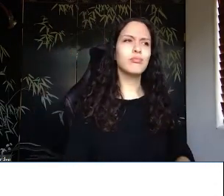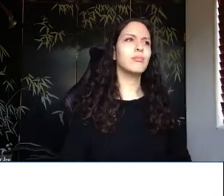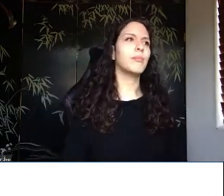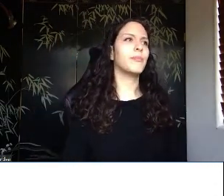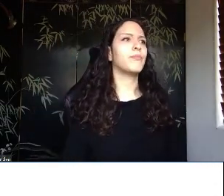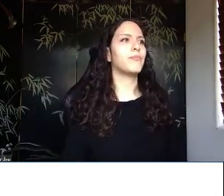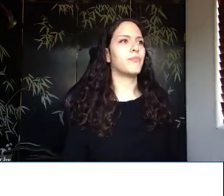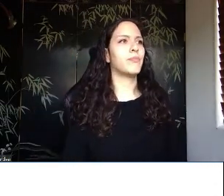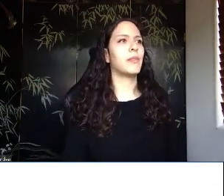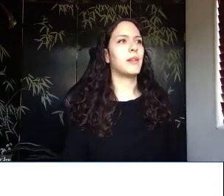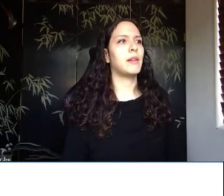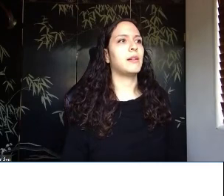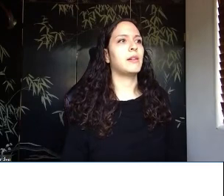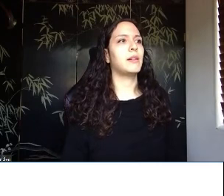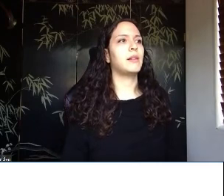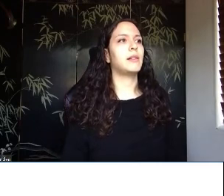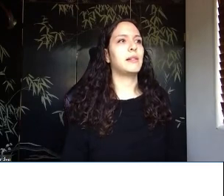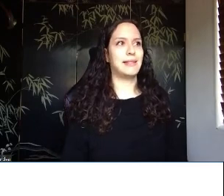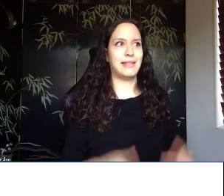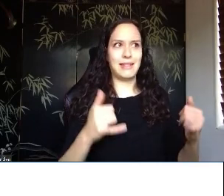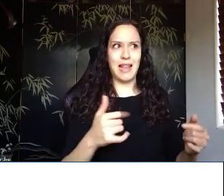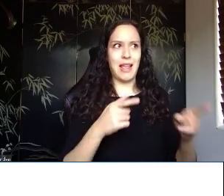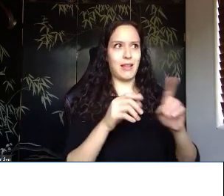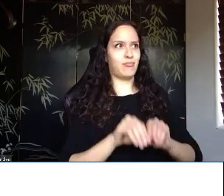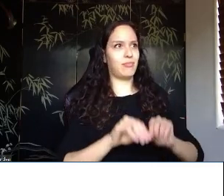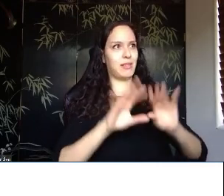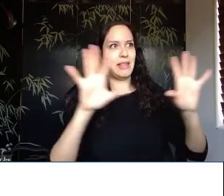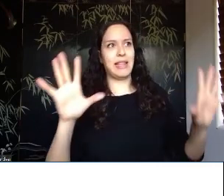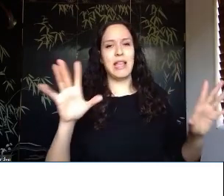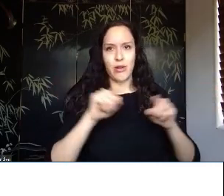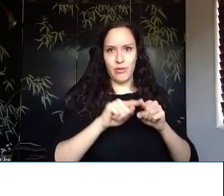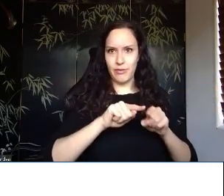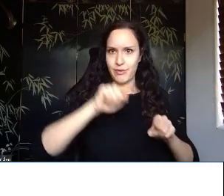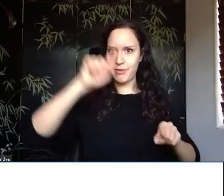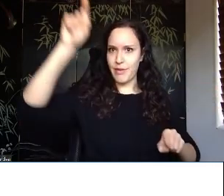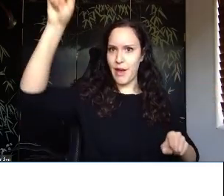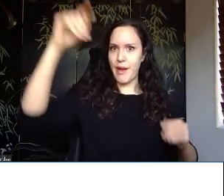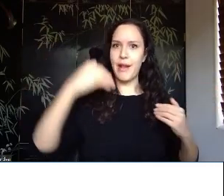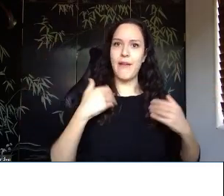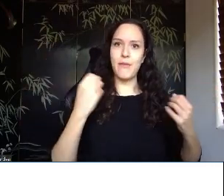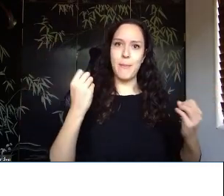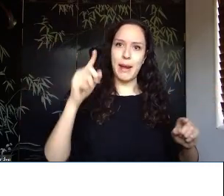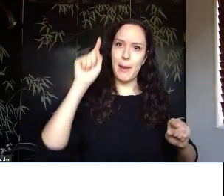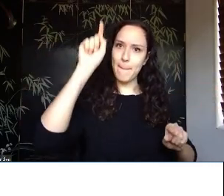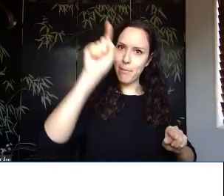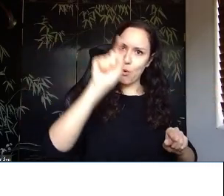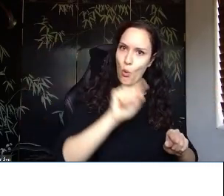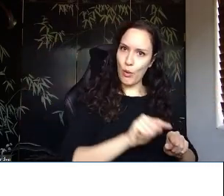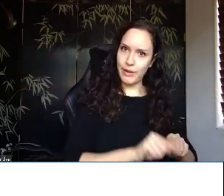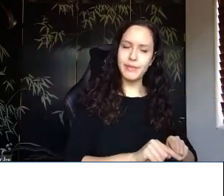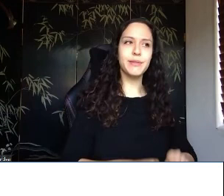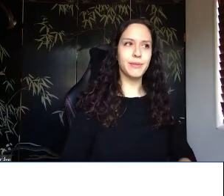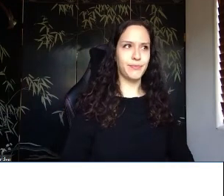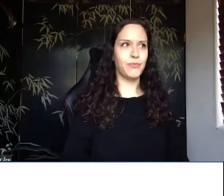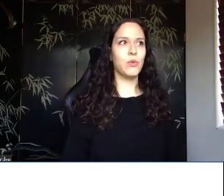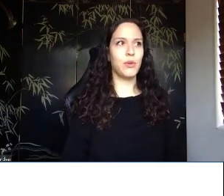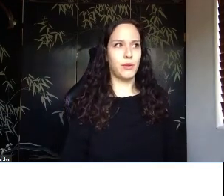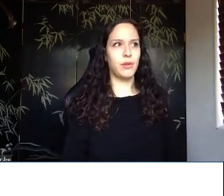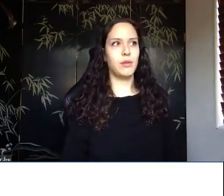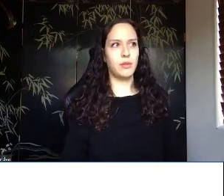1. So there we go. Now a much, much better line. Okay, so you can go the opposite